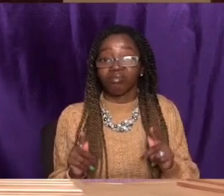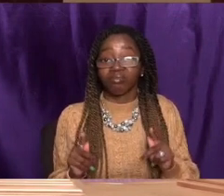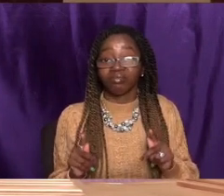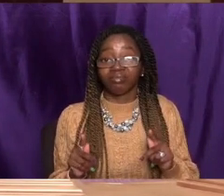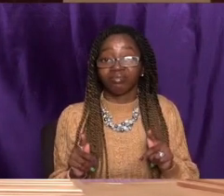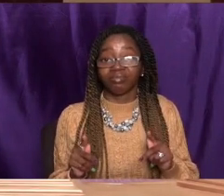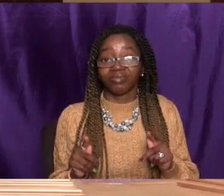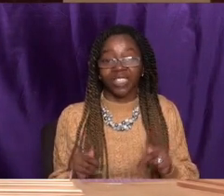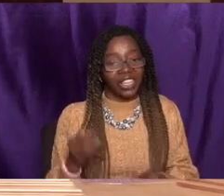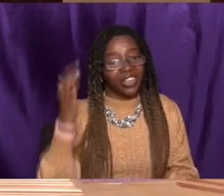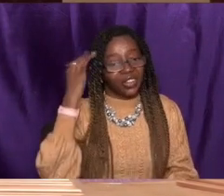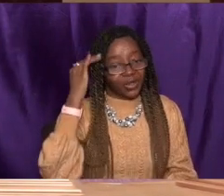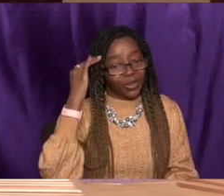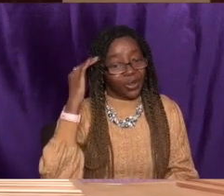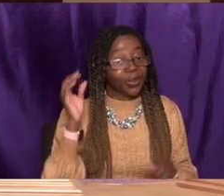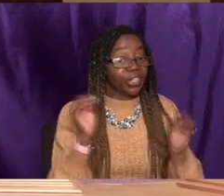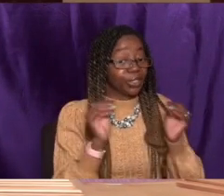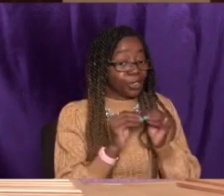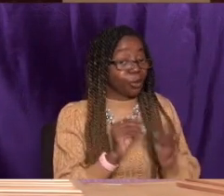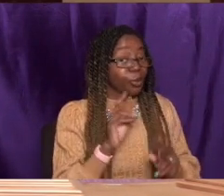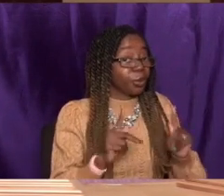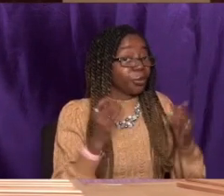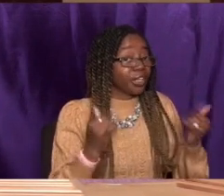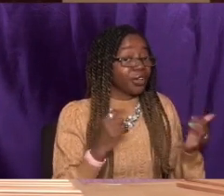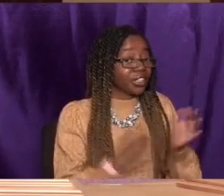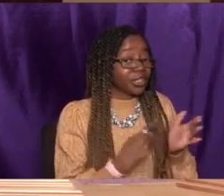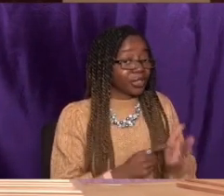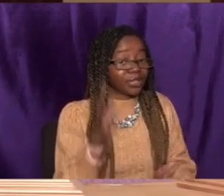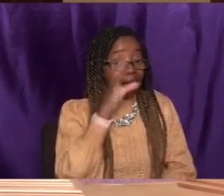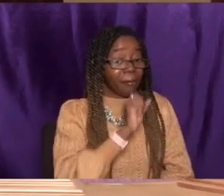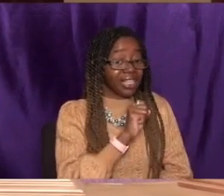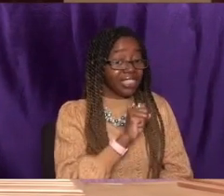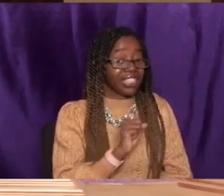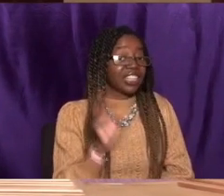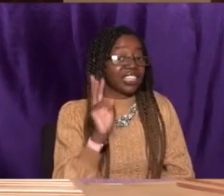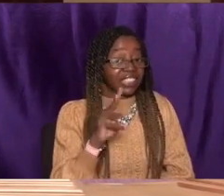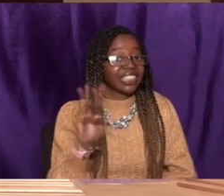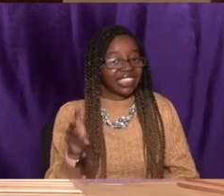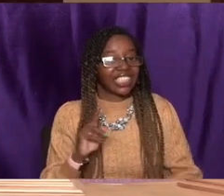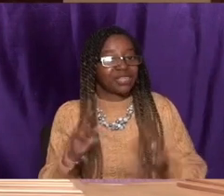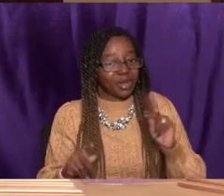as you well know, it's a whole lot more than that now. Sometimes I miss the 66.